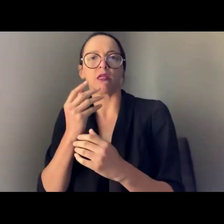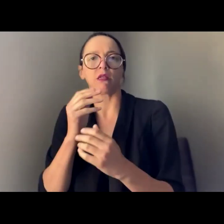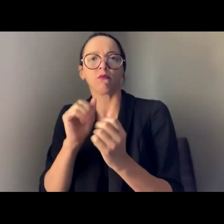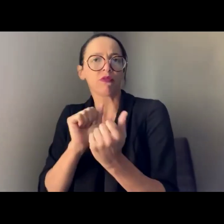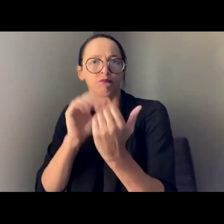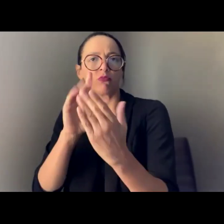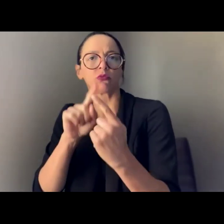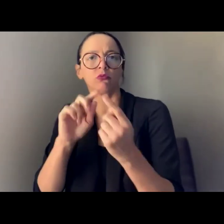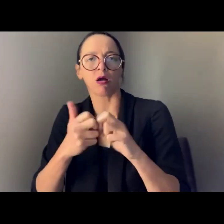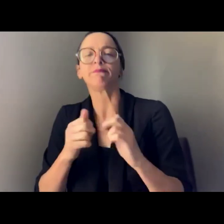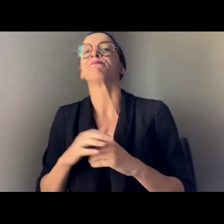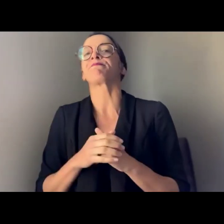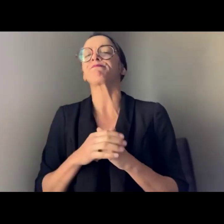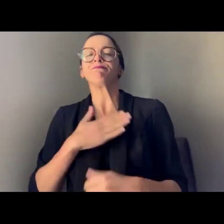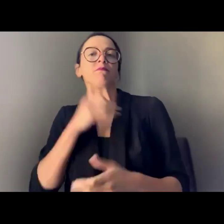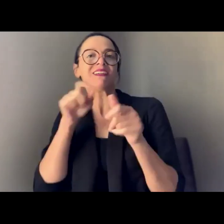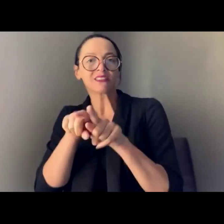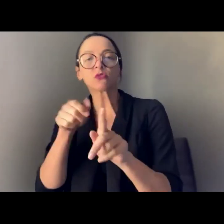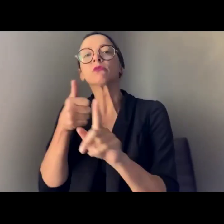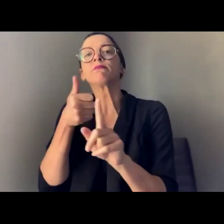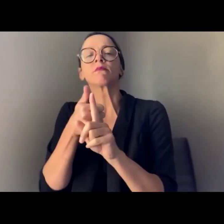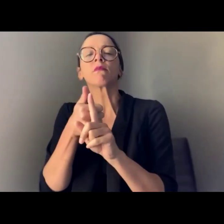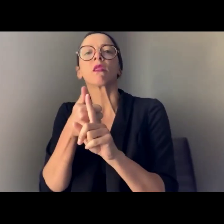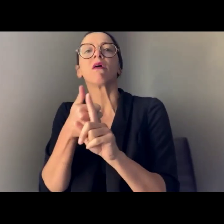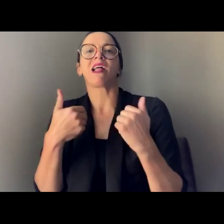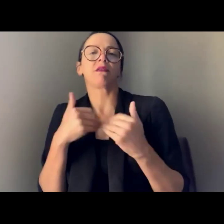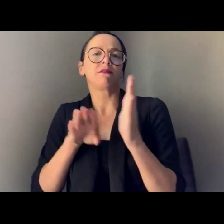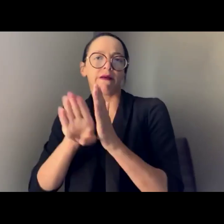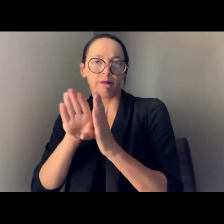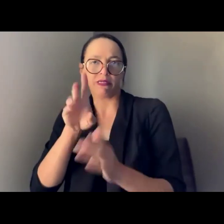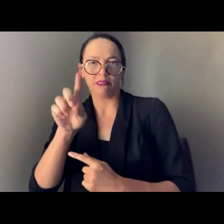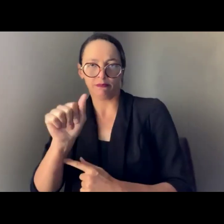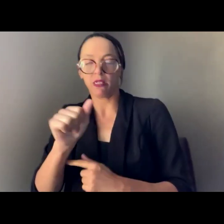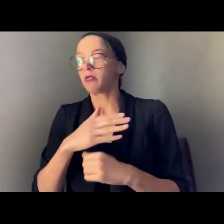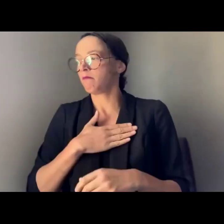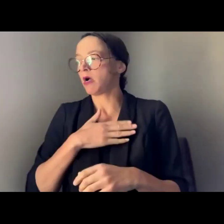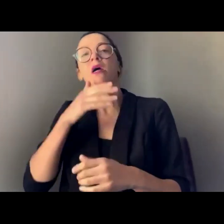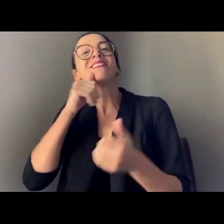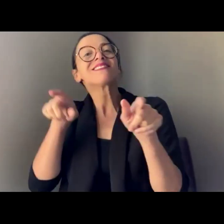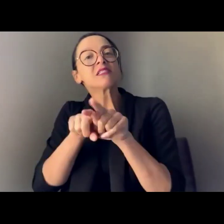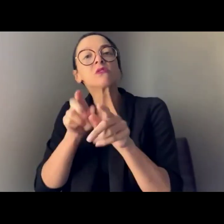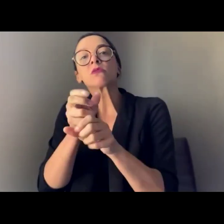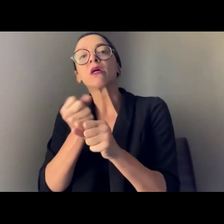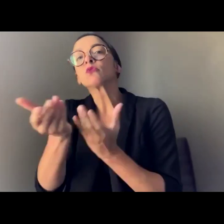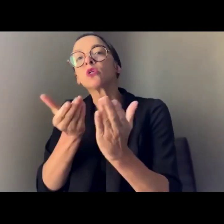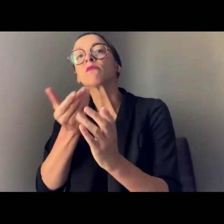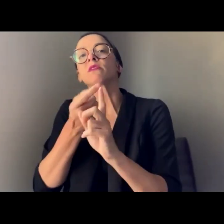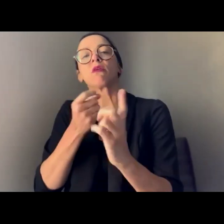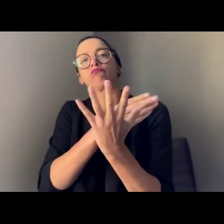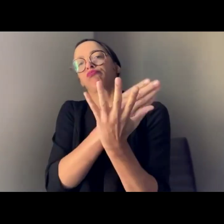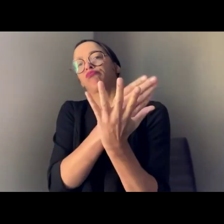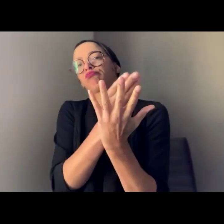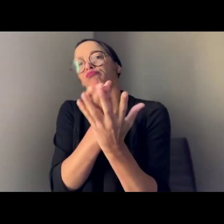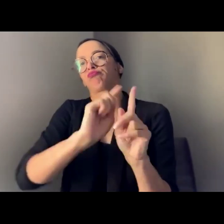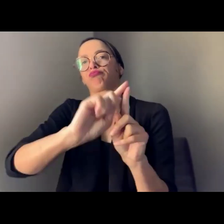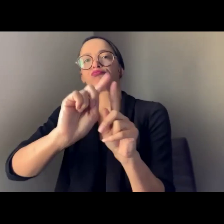disabilities, and she received services from an array of systems. But back then, the